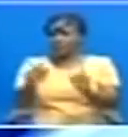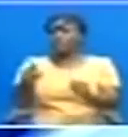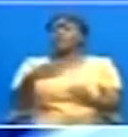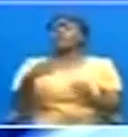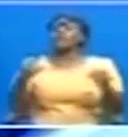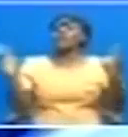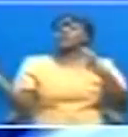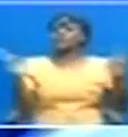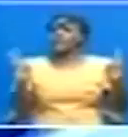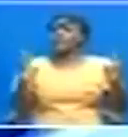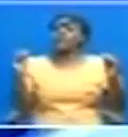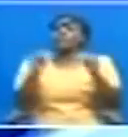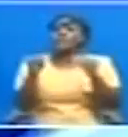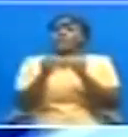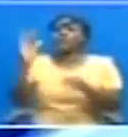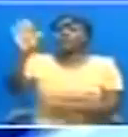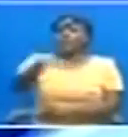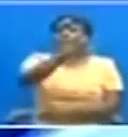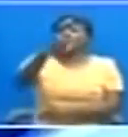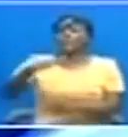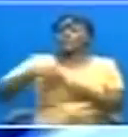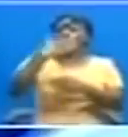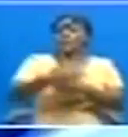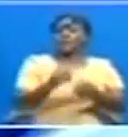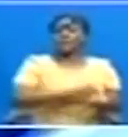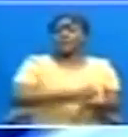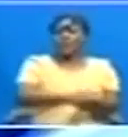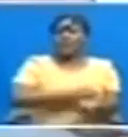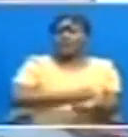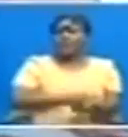willing to meet him at Parliament Building next Friday.